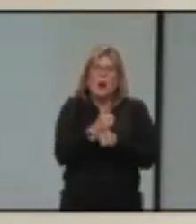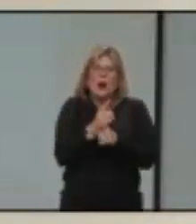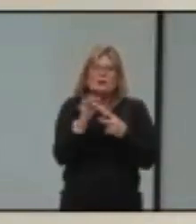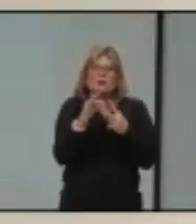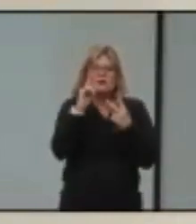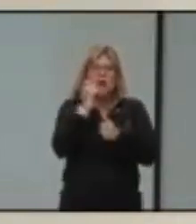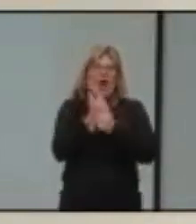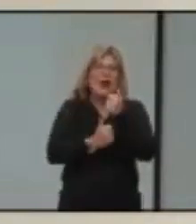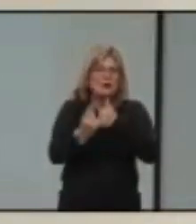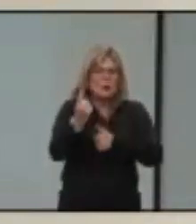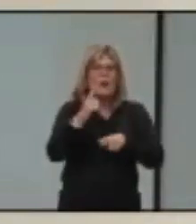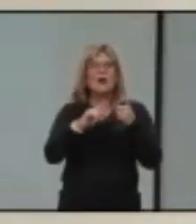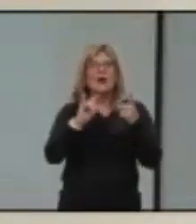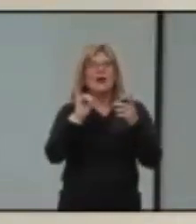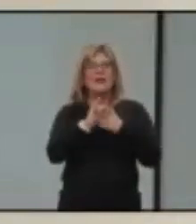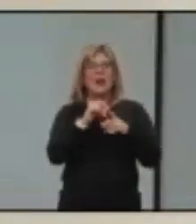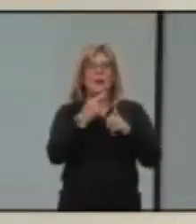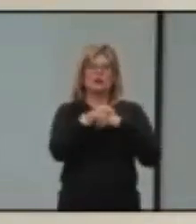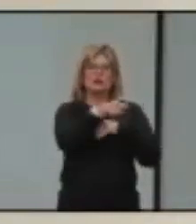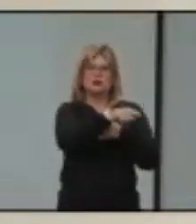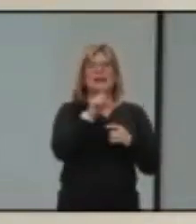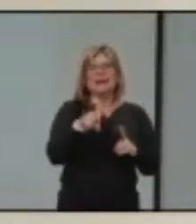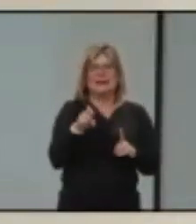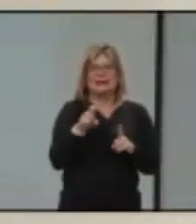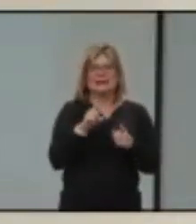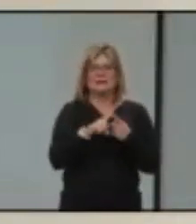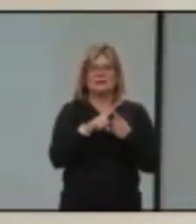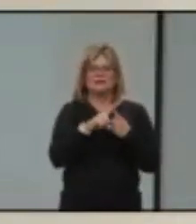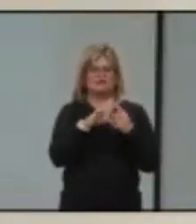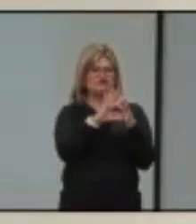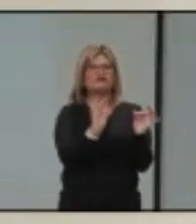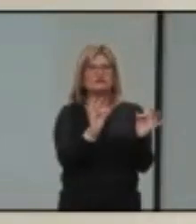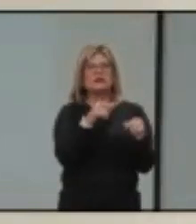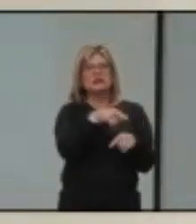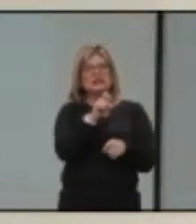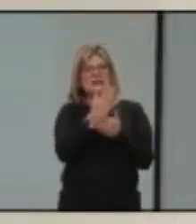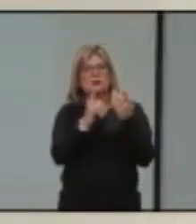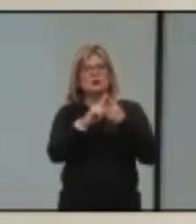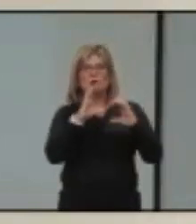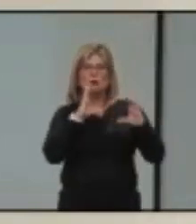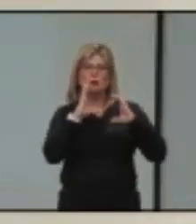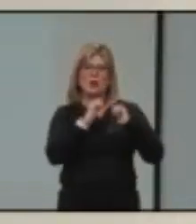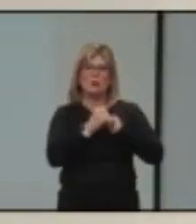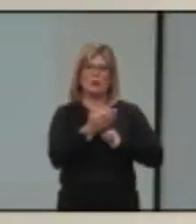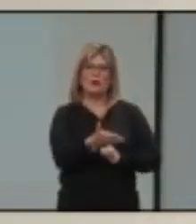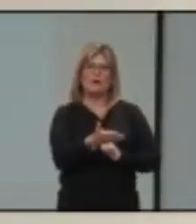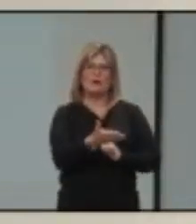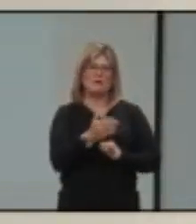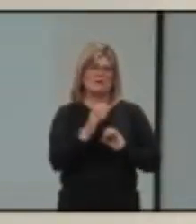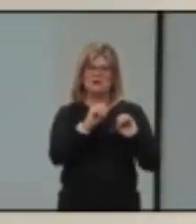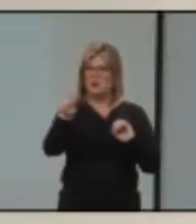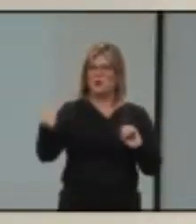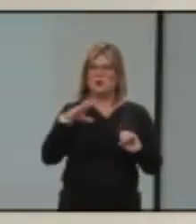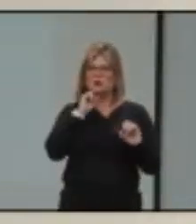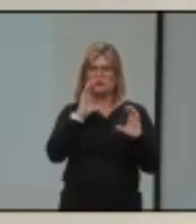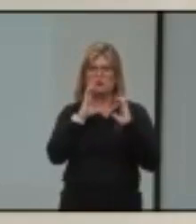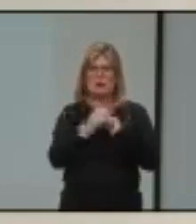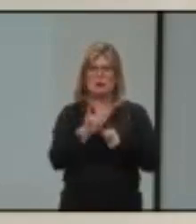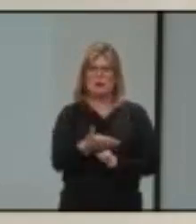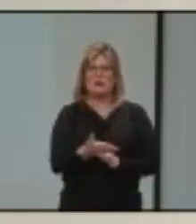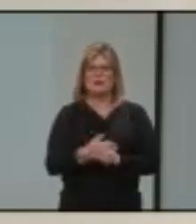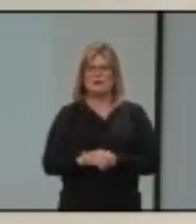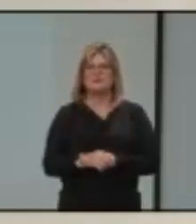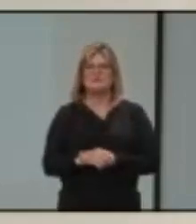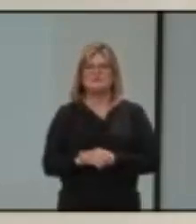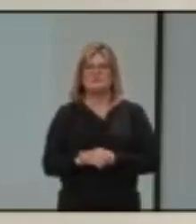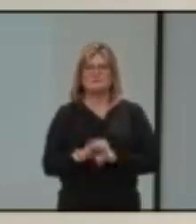needed for everybody, but I could tell that's what she needed. And most importantly, she needed someone to communicate with her. Nobody was.